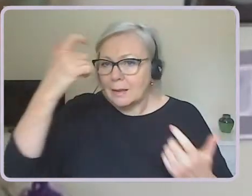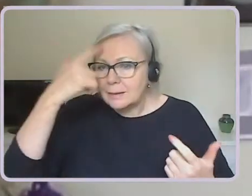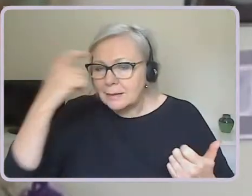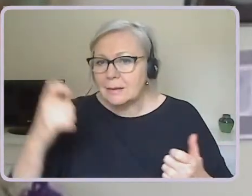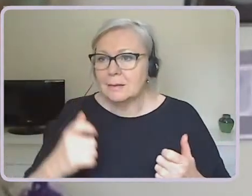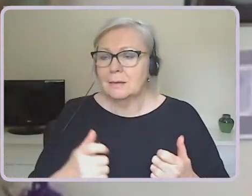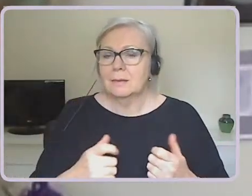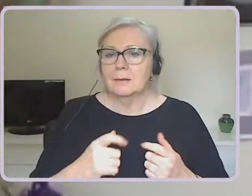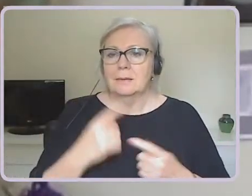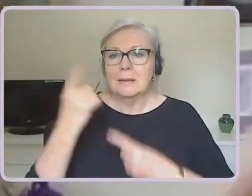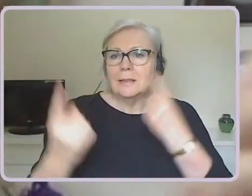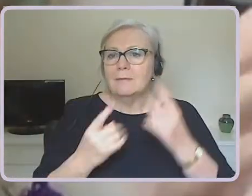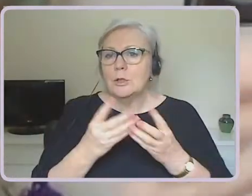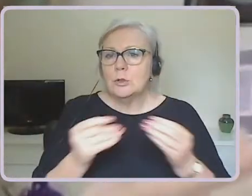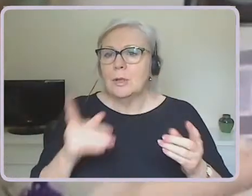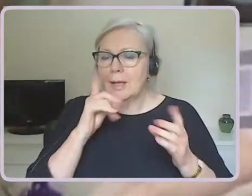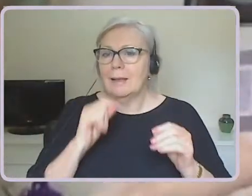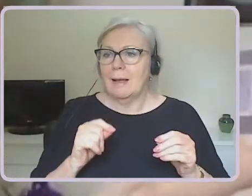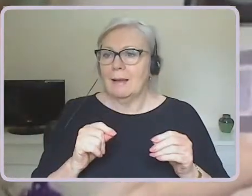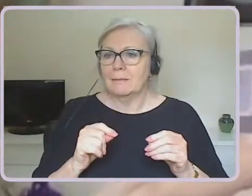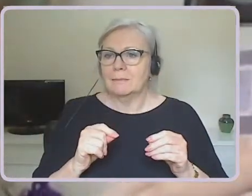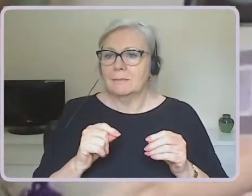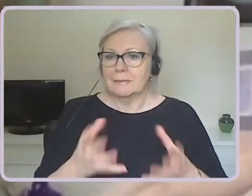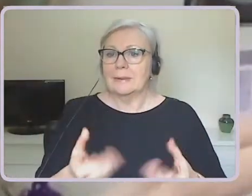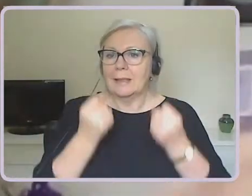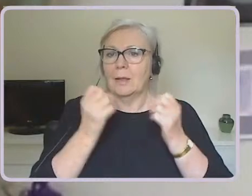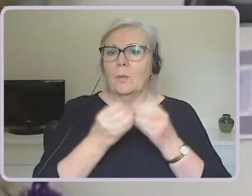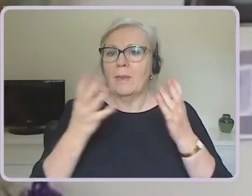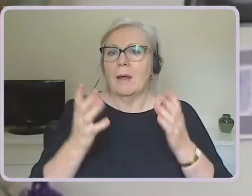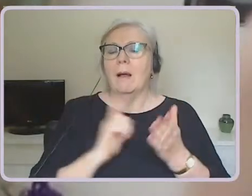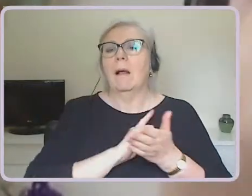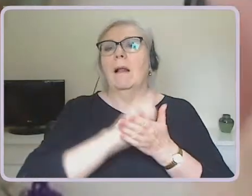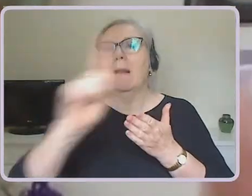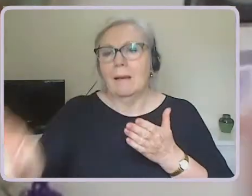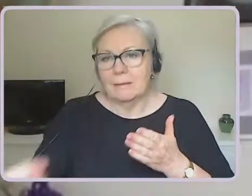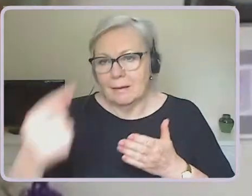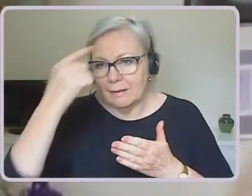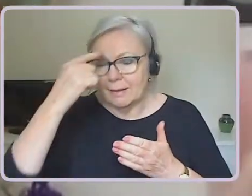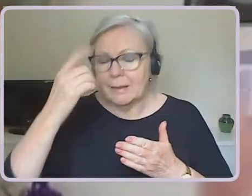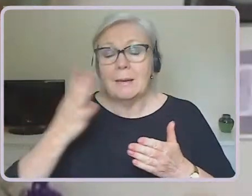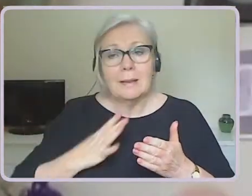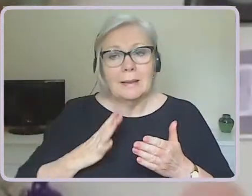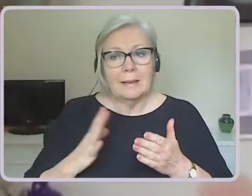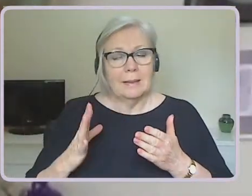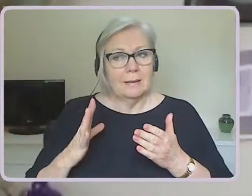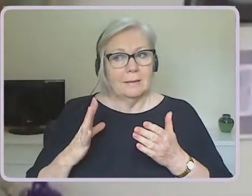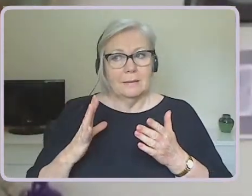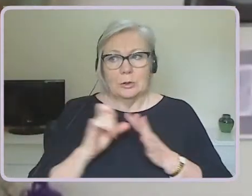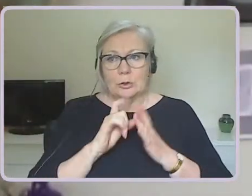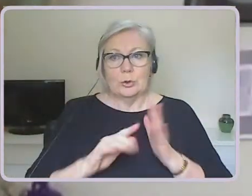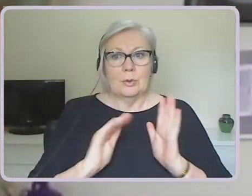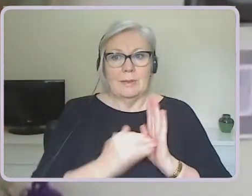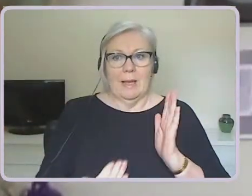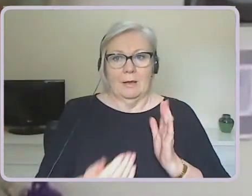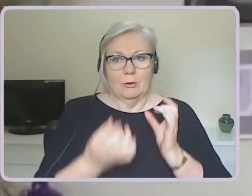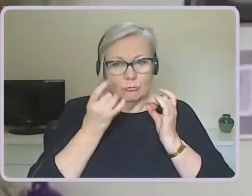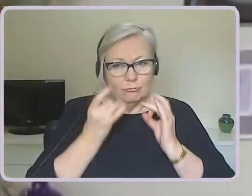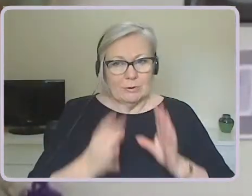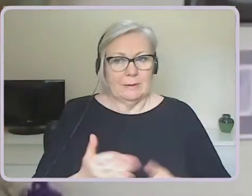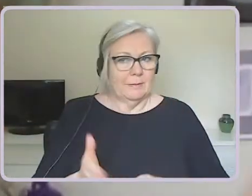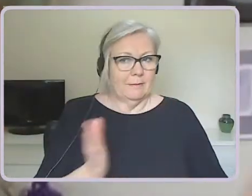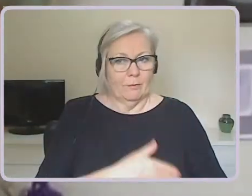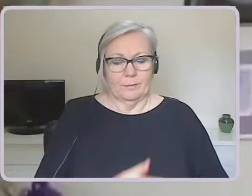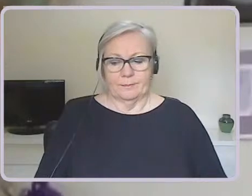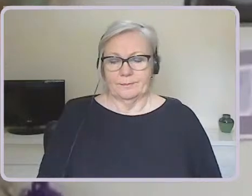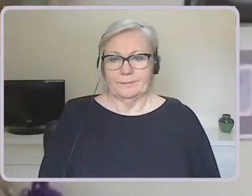at without it being an afterthought. It needs to be something that we're almost ready for in advance. So